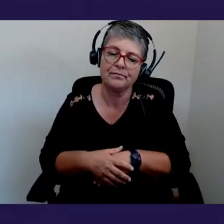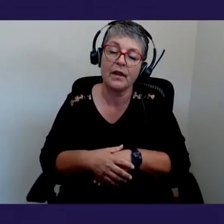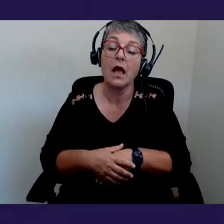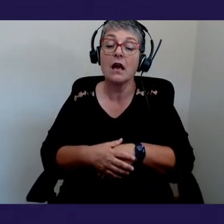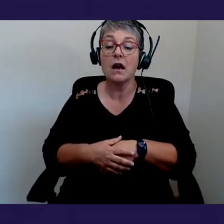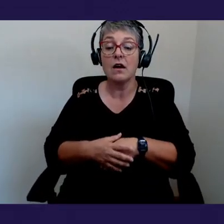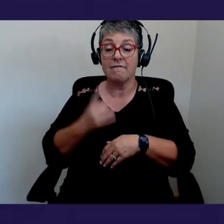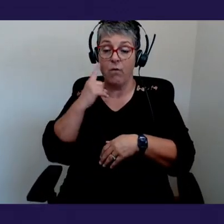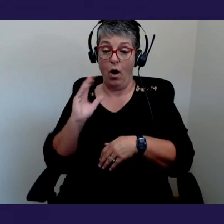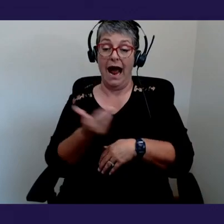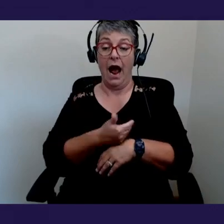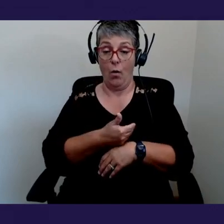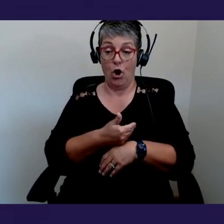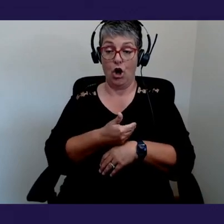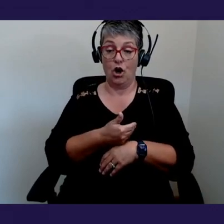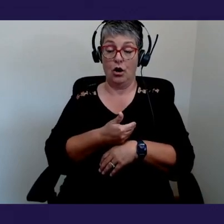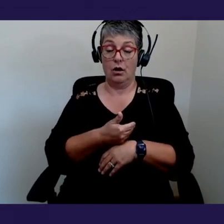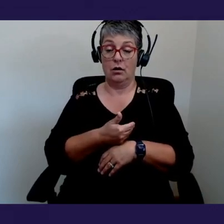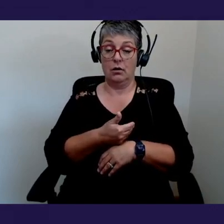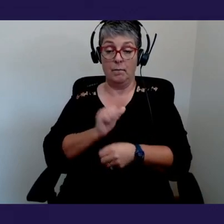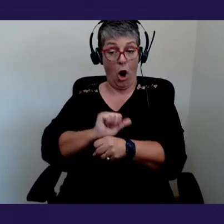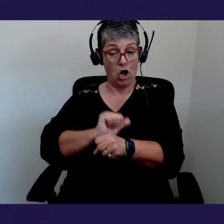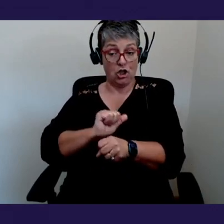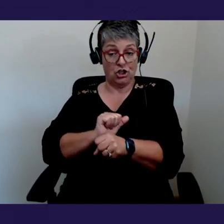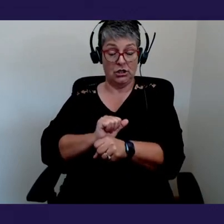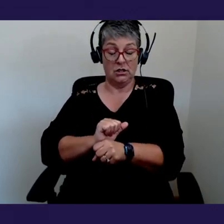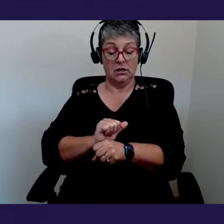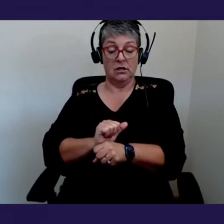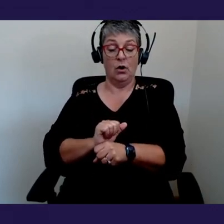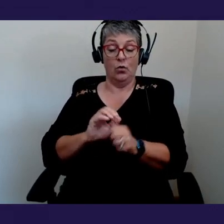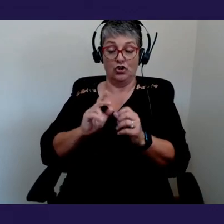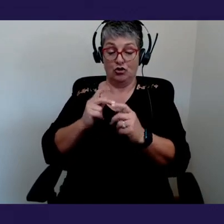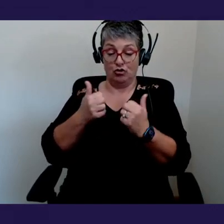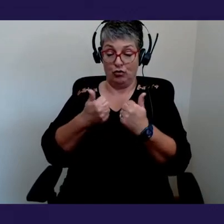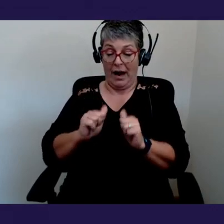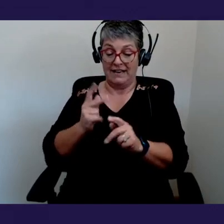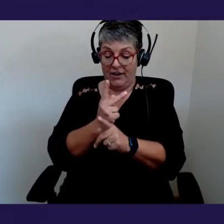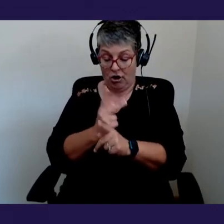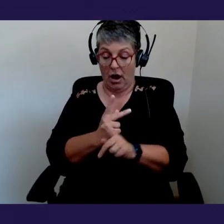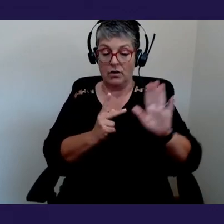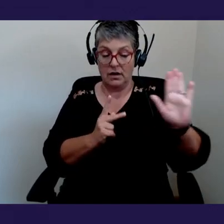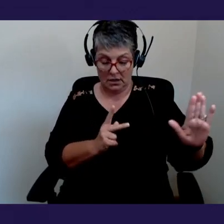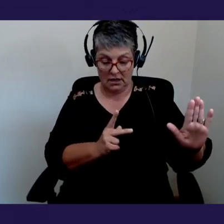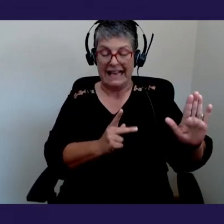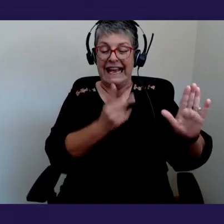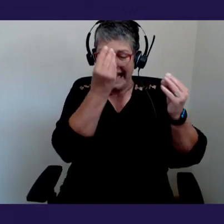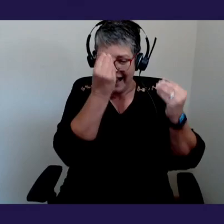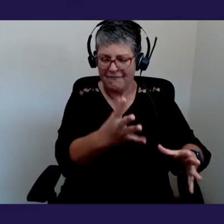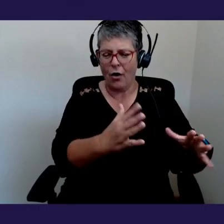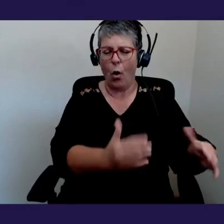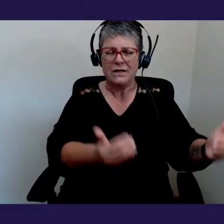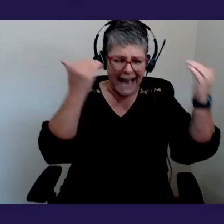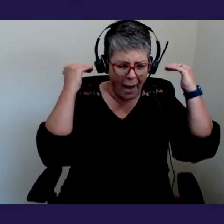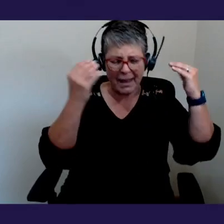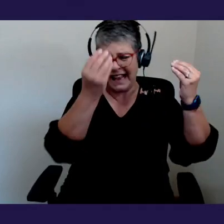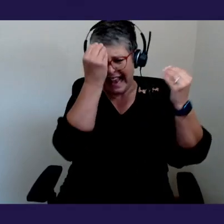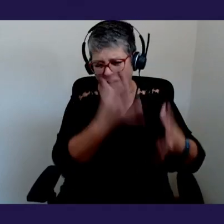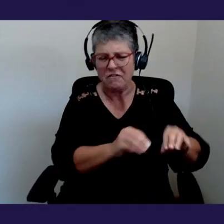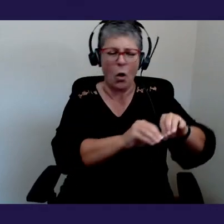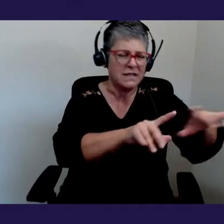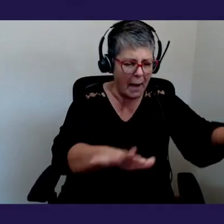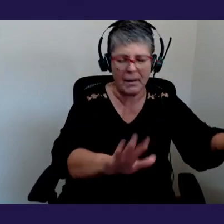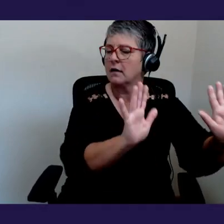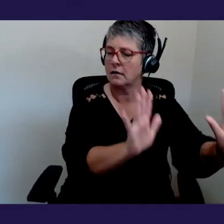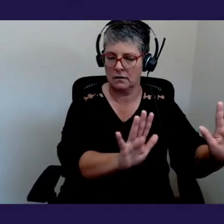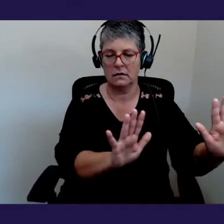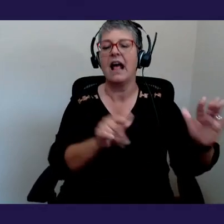that's where we're spending most of our time, is how can we operationalize this? Let's move past this idea of an infodemic. This is just the future for all of us